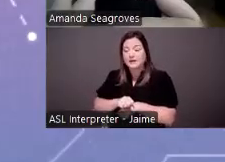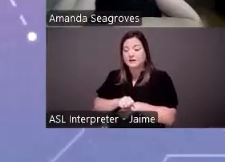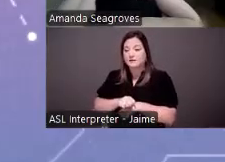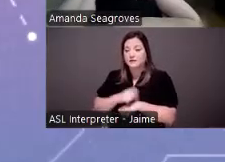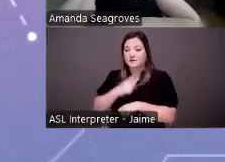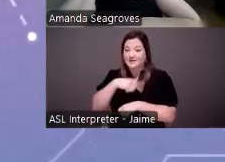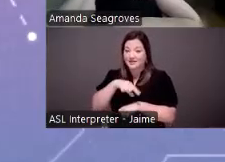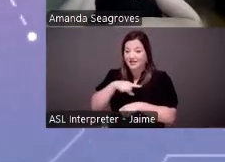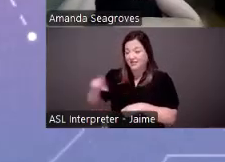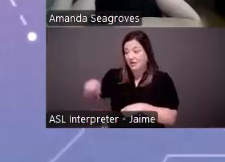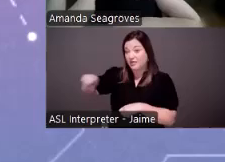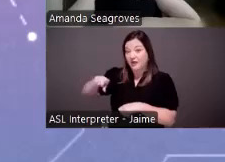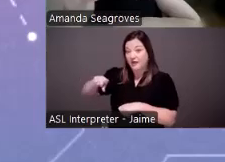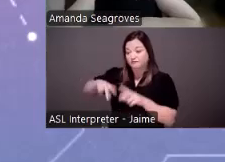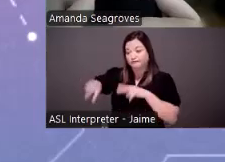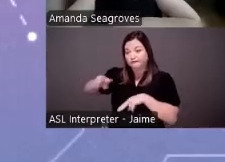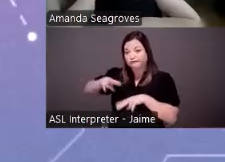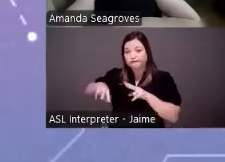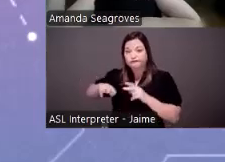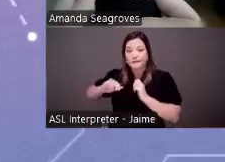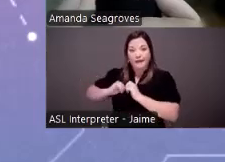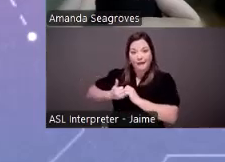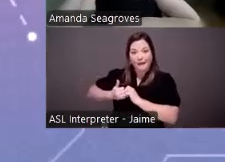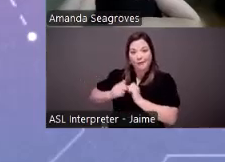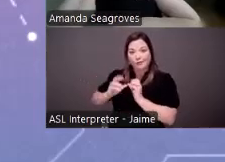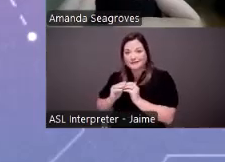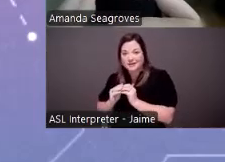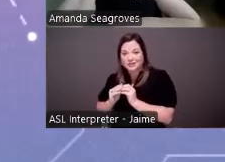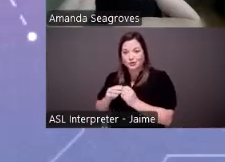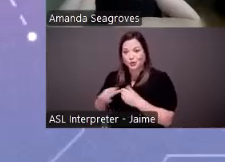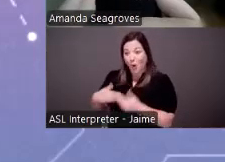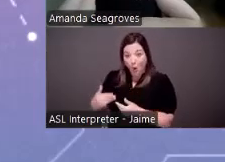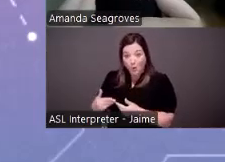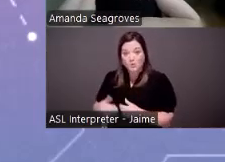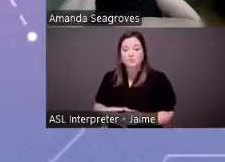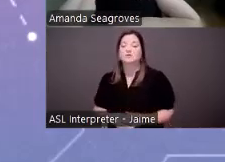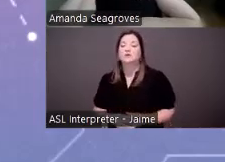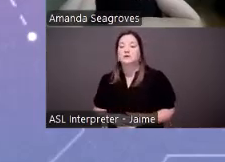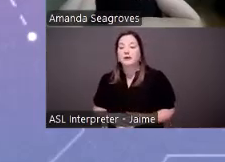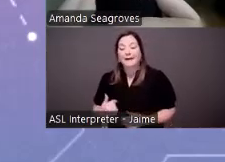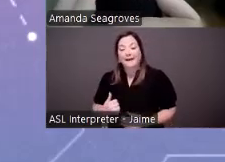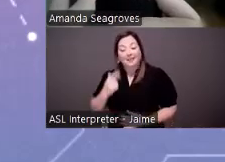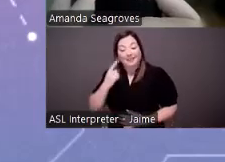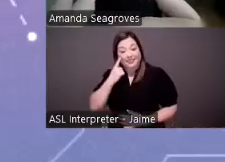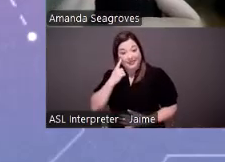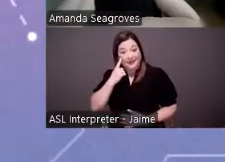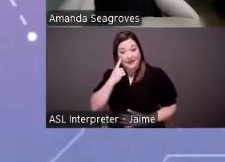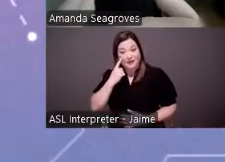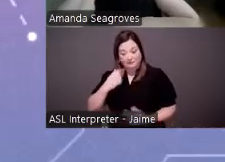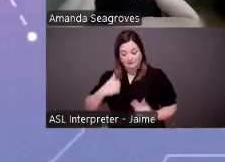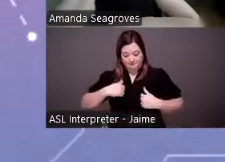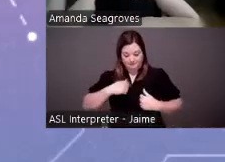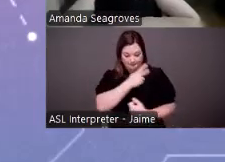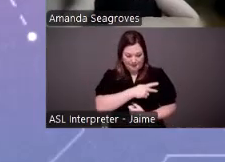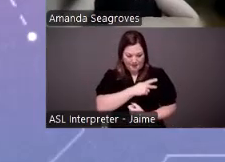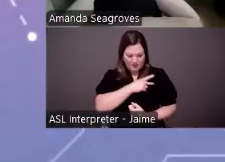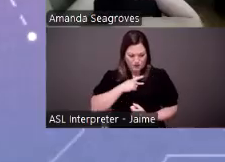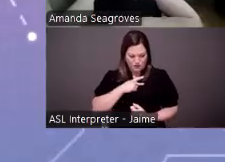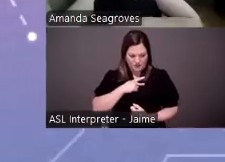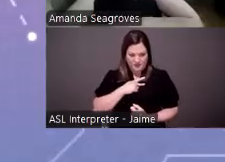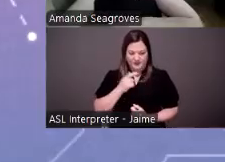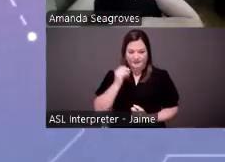of see, how, the session goes. And so, I think, as a patient, like if you have